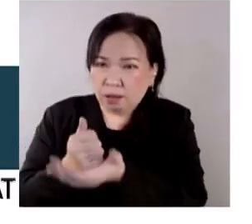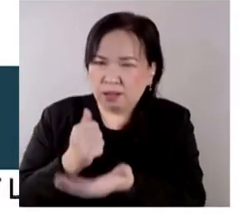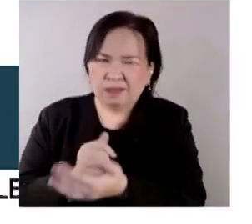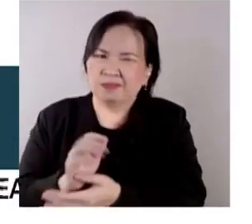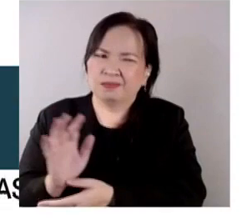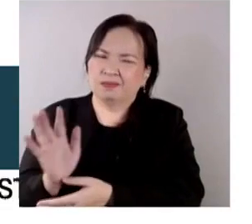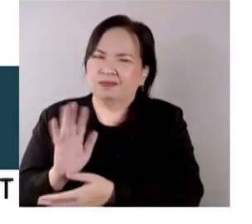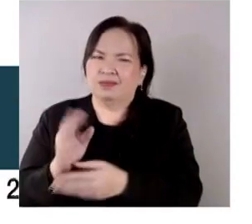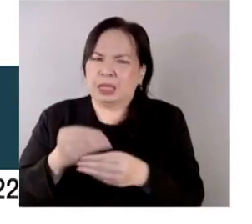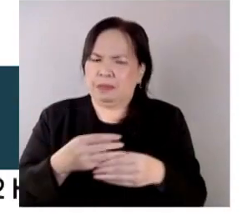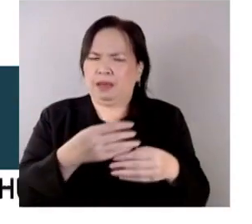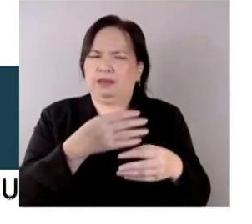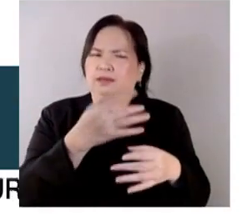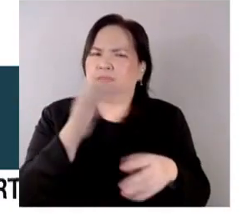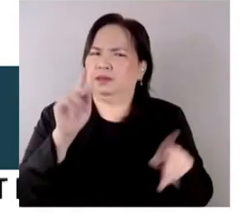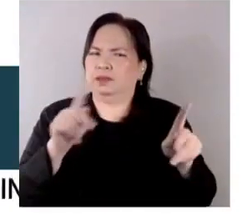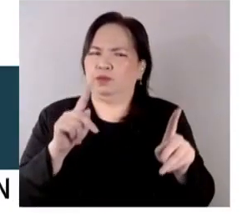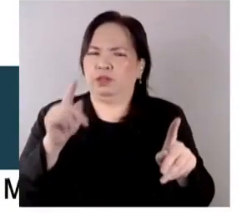There seems to be